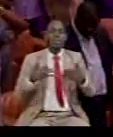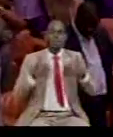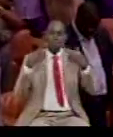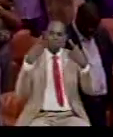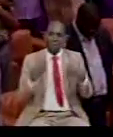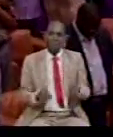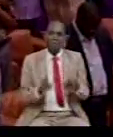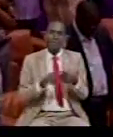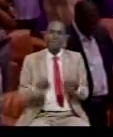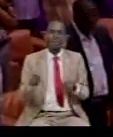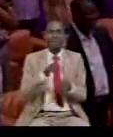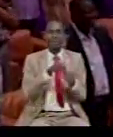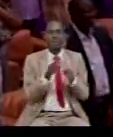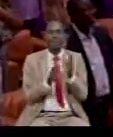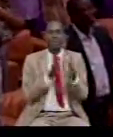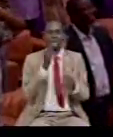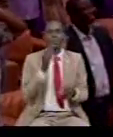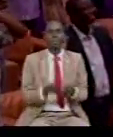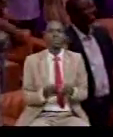done.